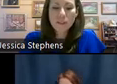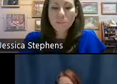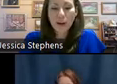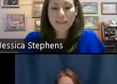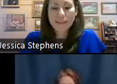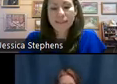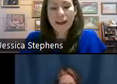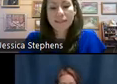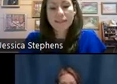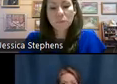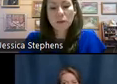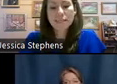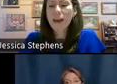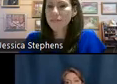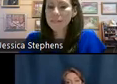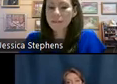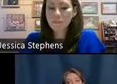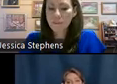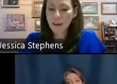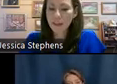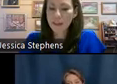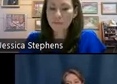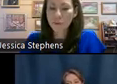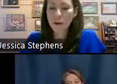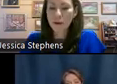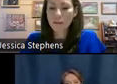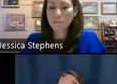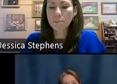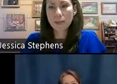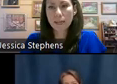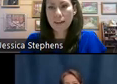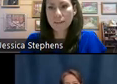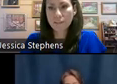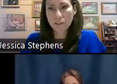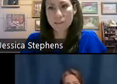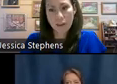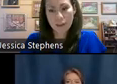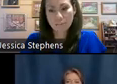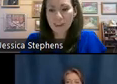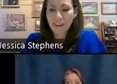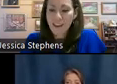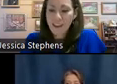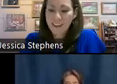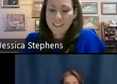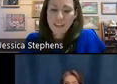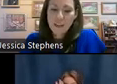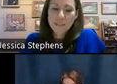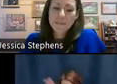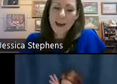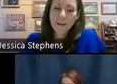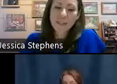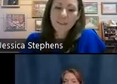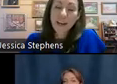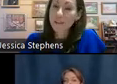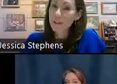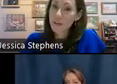Libby wrote to Brandt that Steele was having some fun if you call some pretty heavy falls fun. It took him